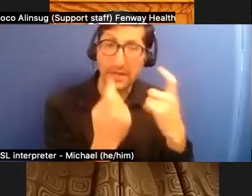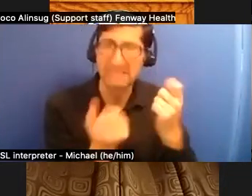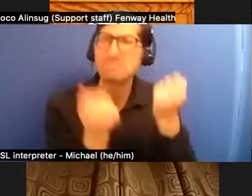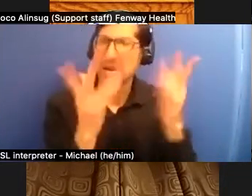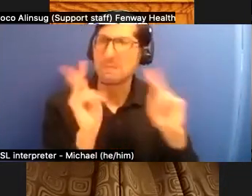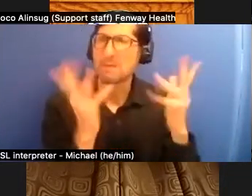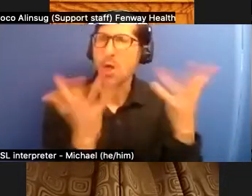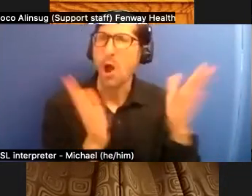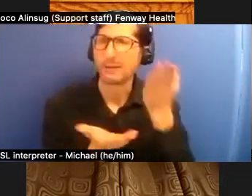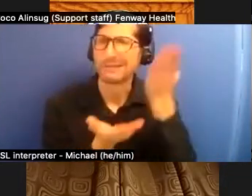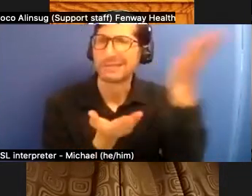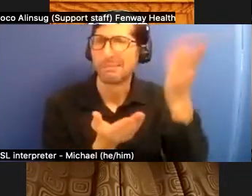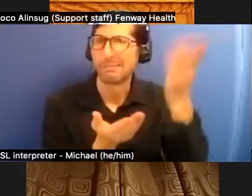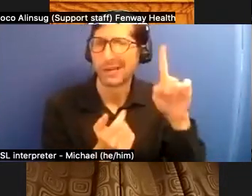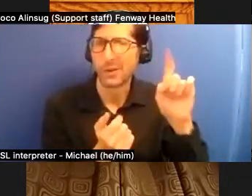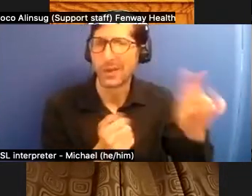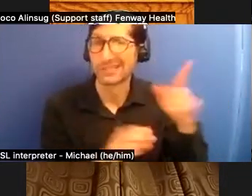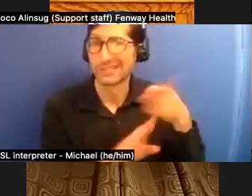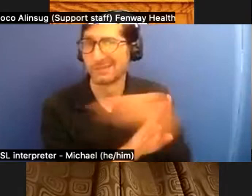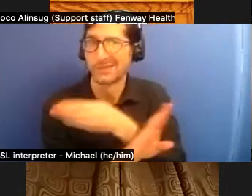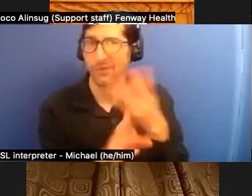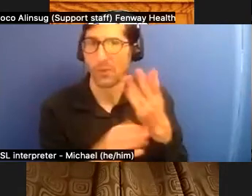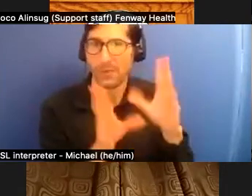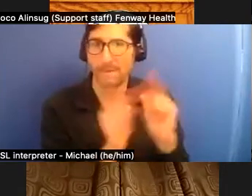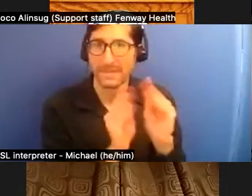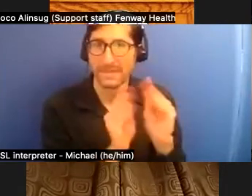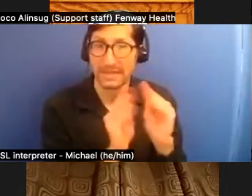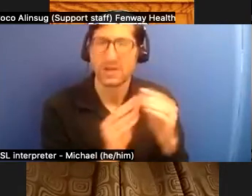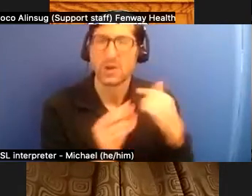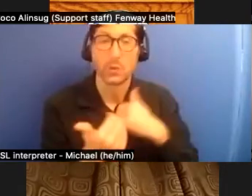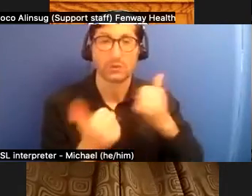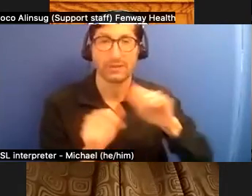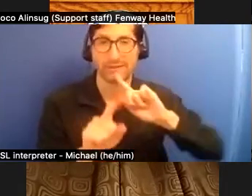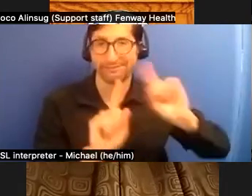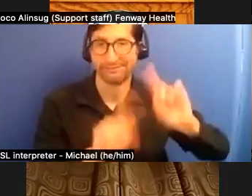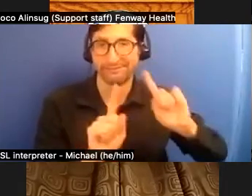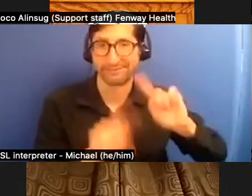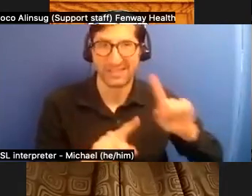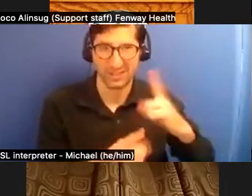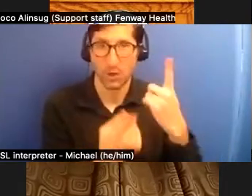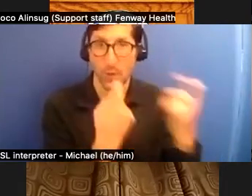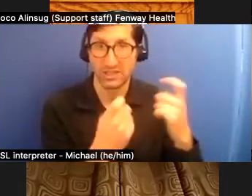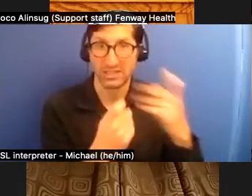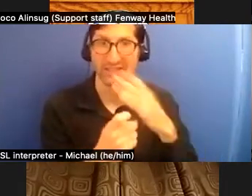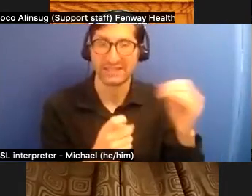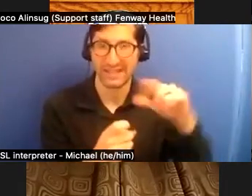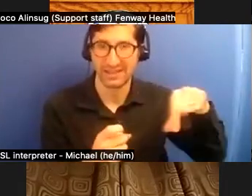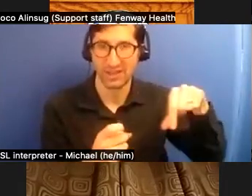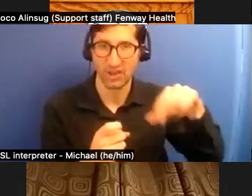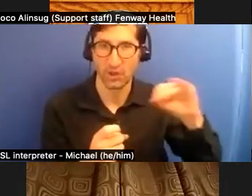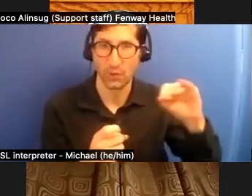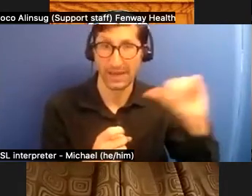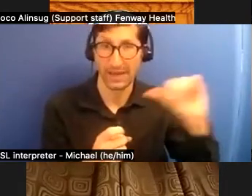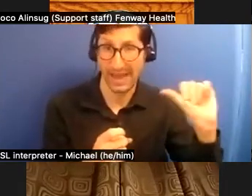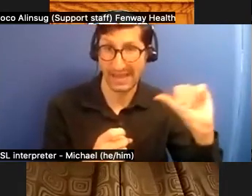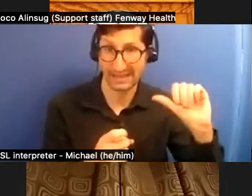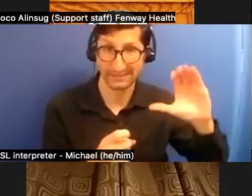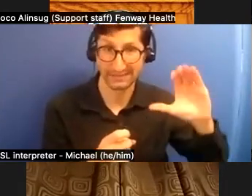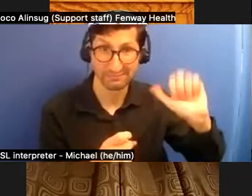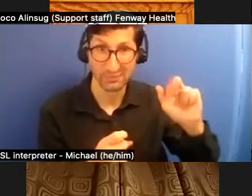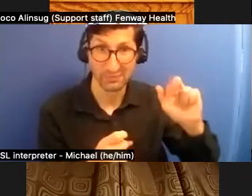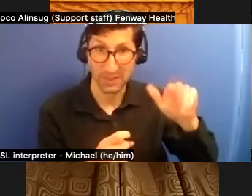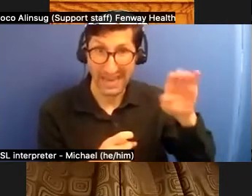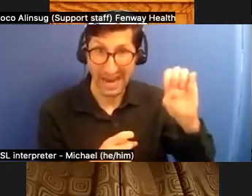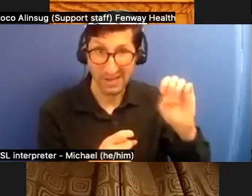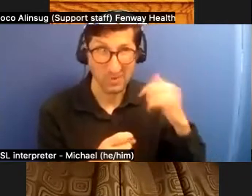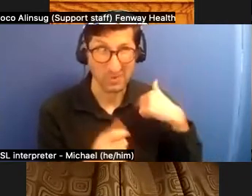gonna go through some of those, and we'll try to get to the questions in the Q&A as well. So Carrie will queue up the questions, and we will see how far we can get through this. So